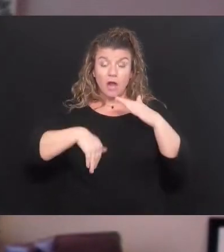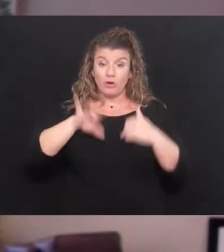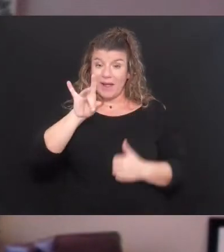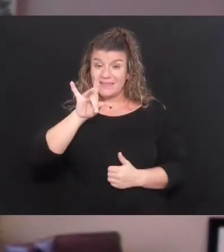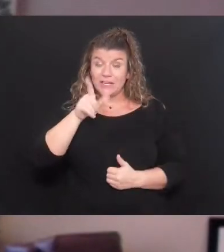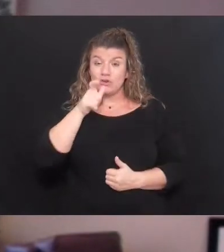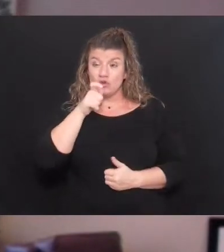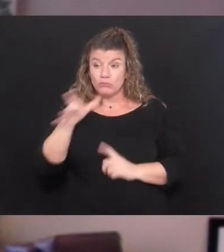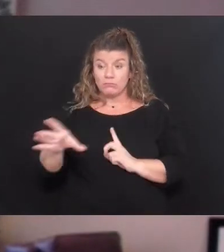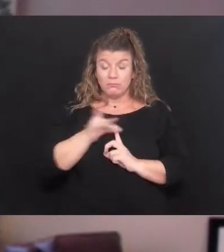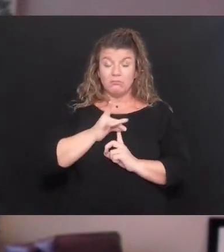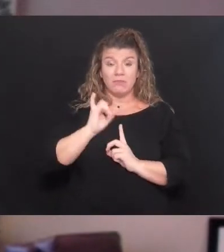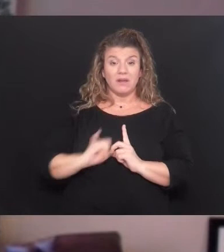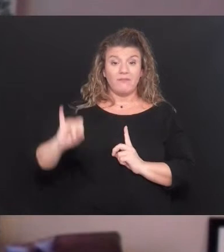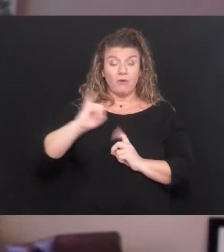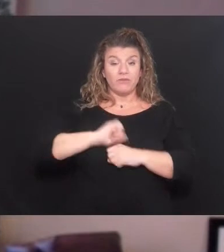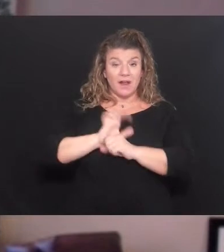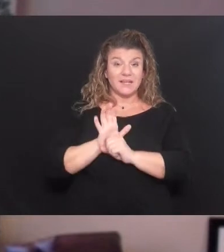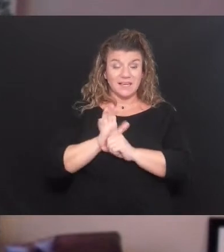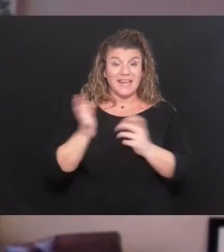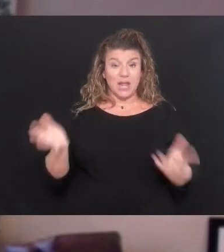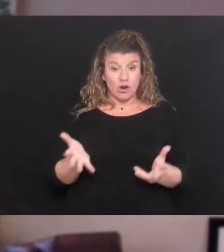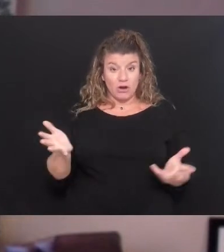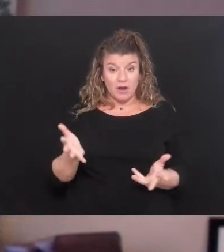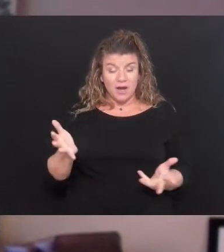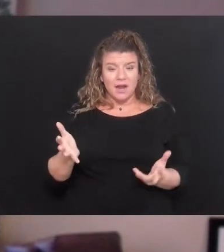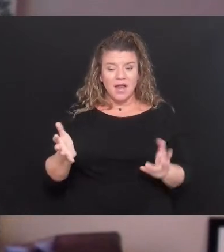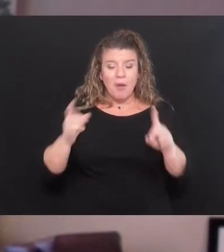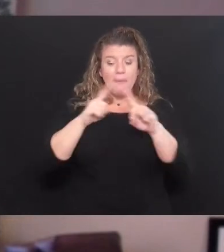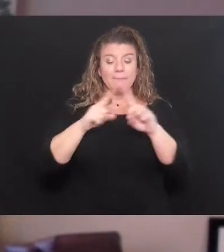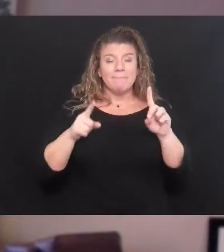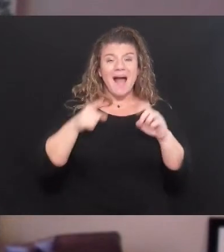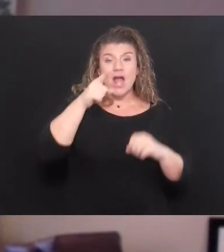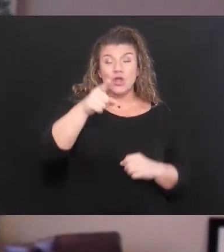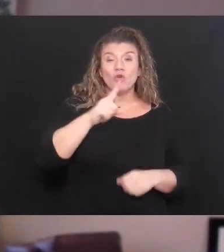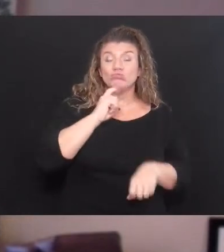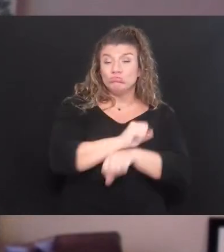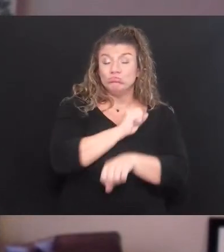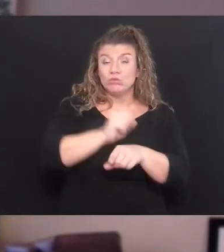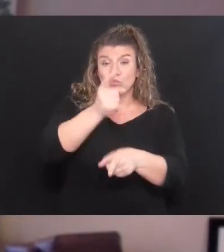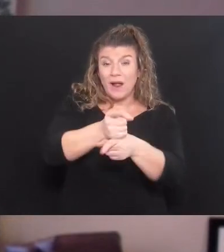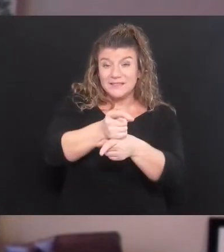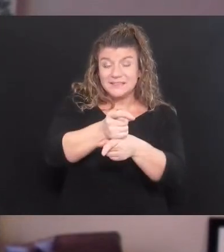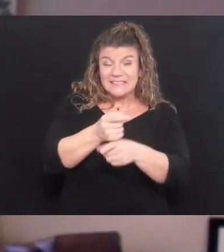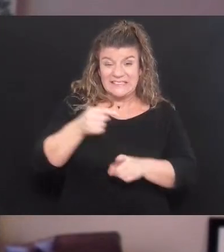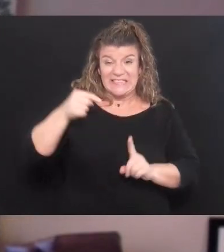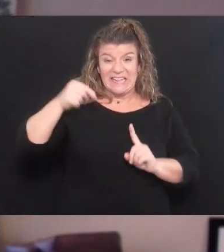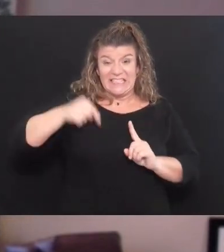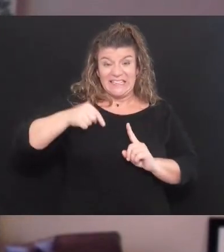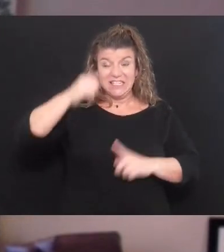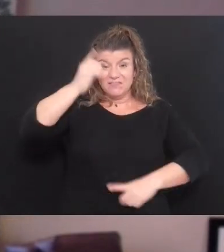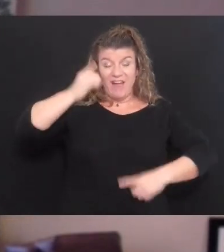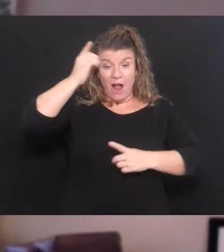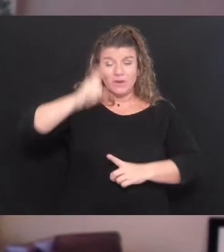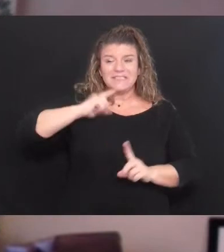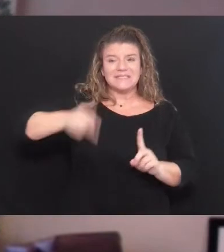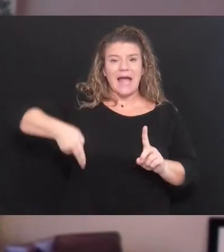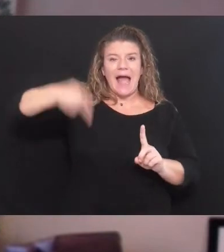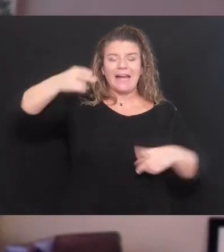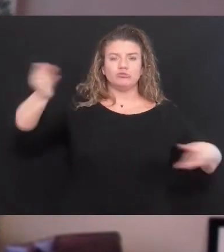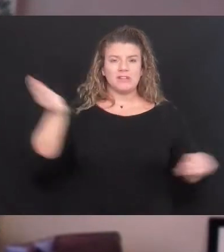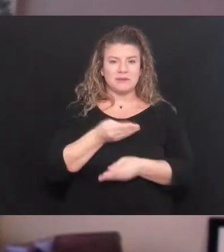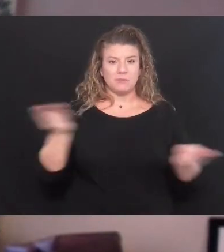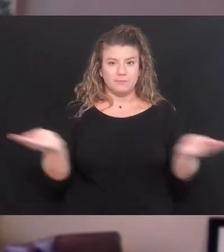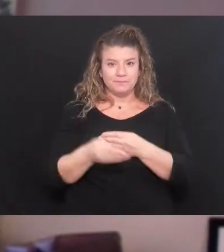have gotten infected with COVID-19 here. But you're absolutely right. This virus is very highly